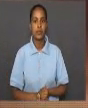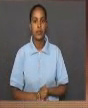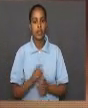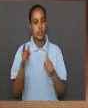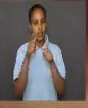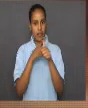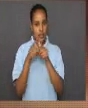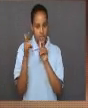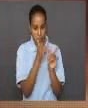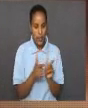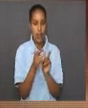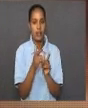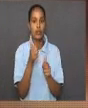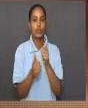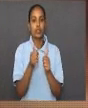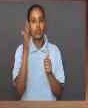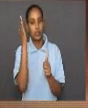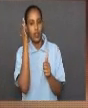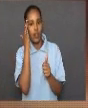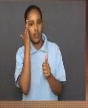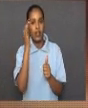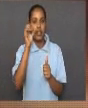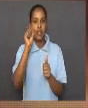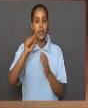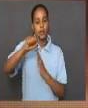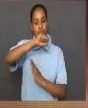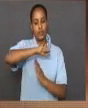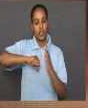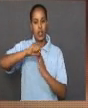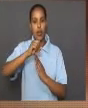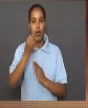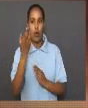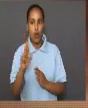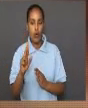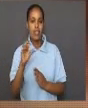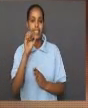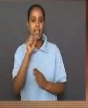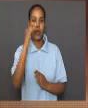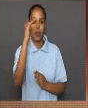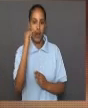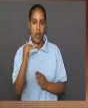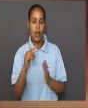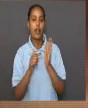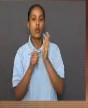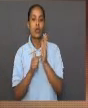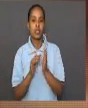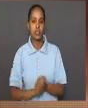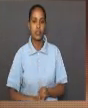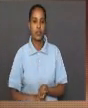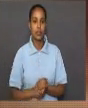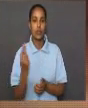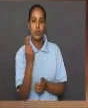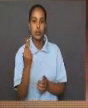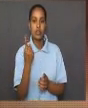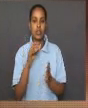The first method, which is known as subshell or sublevel notation,